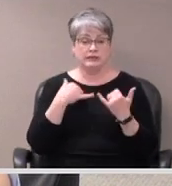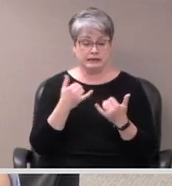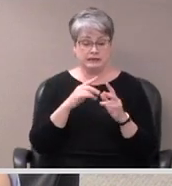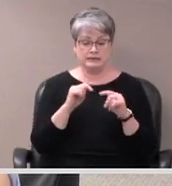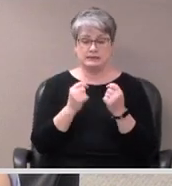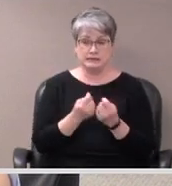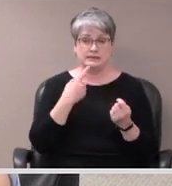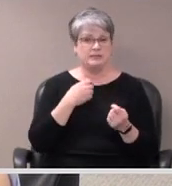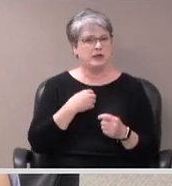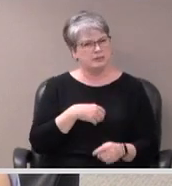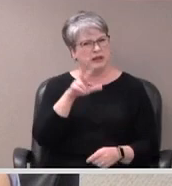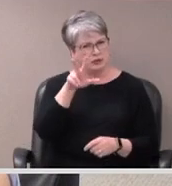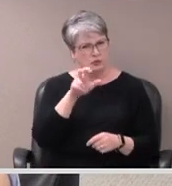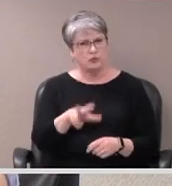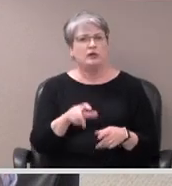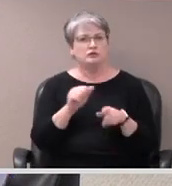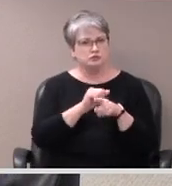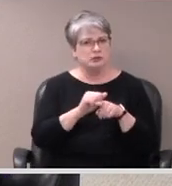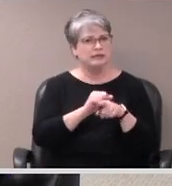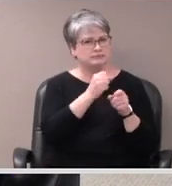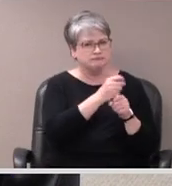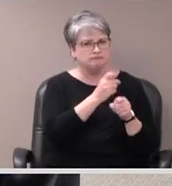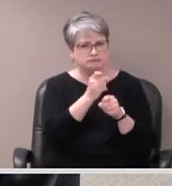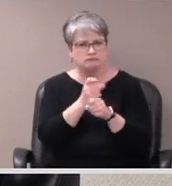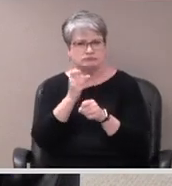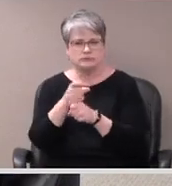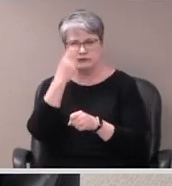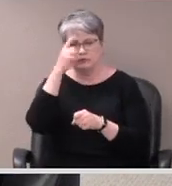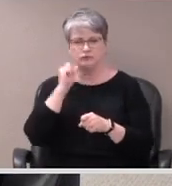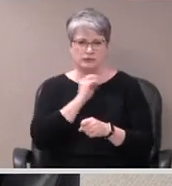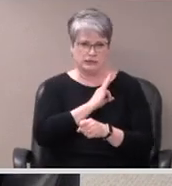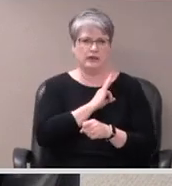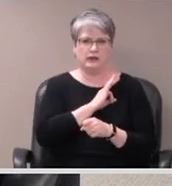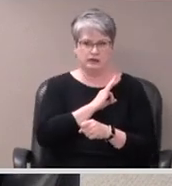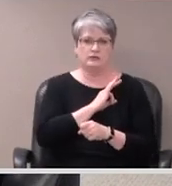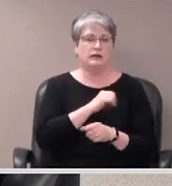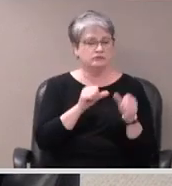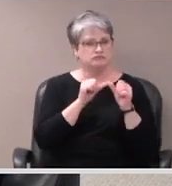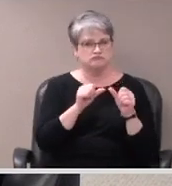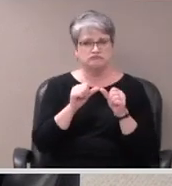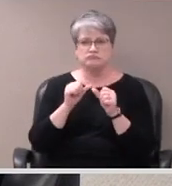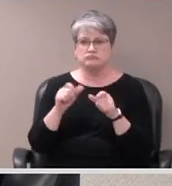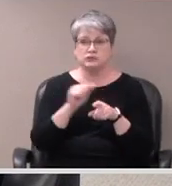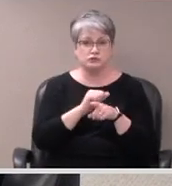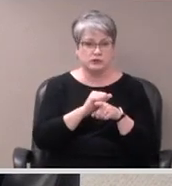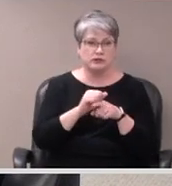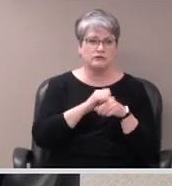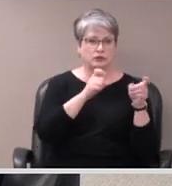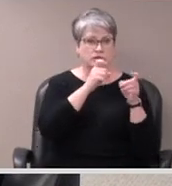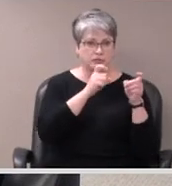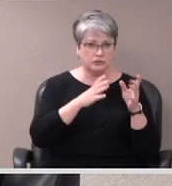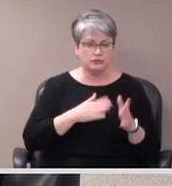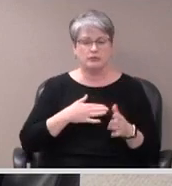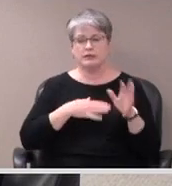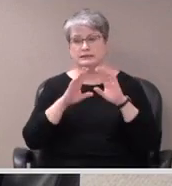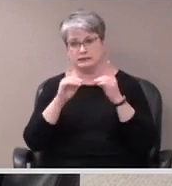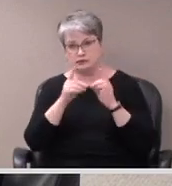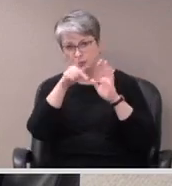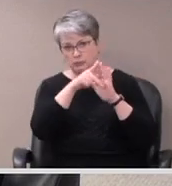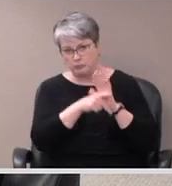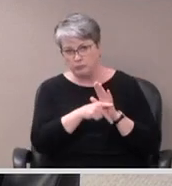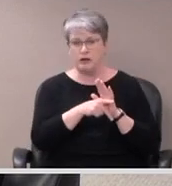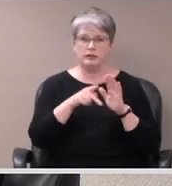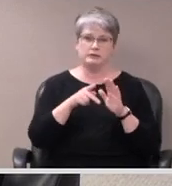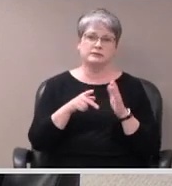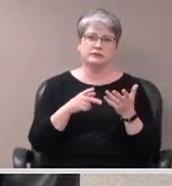300 trainings annually to JCPS staff. In addition, they provide ongoing trainings to administrators on district policies and